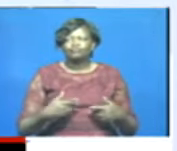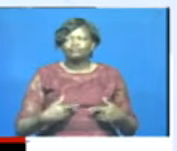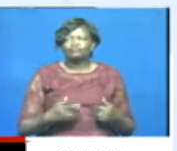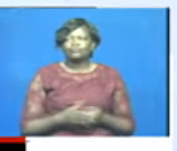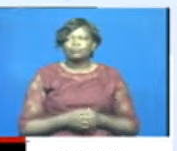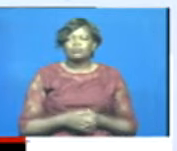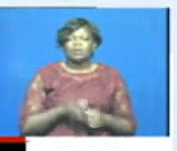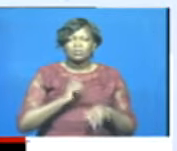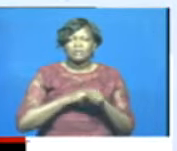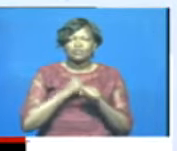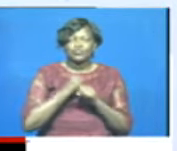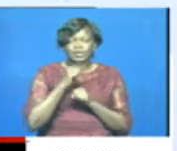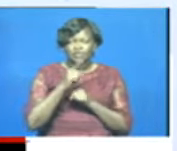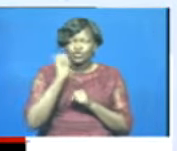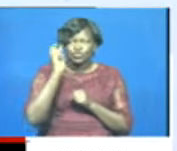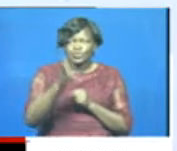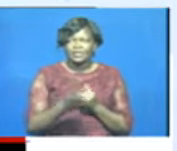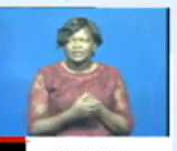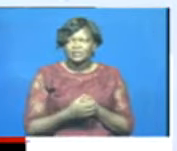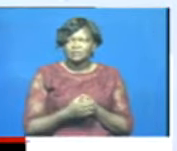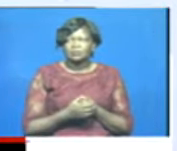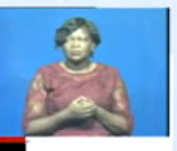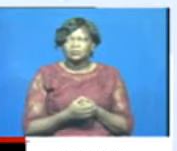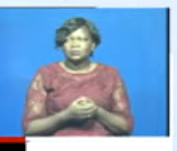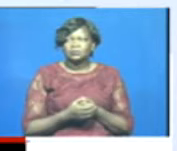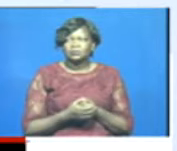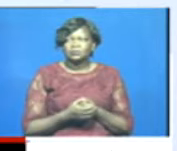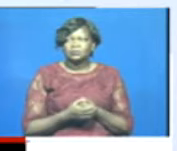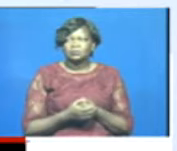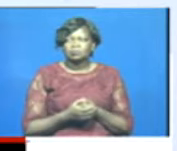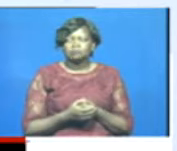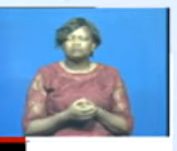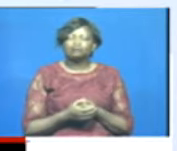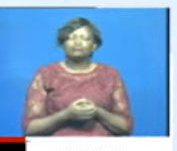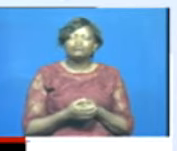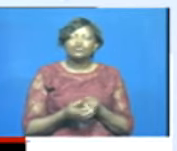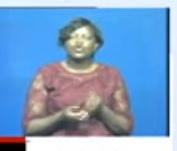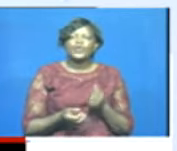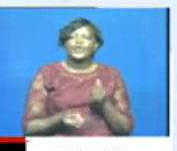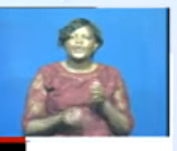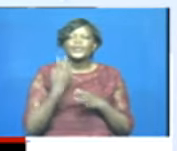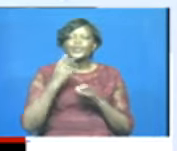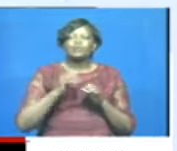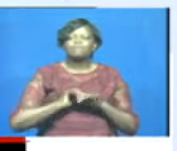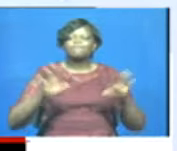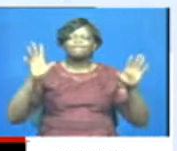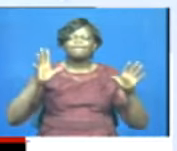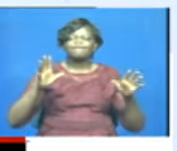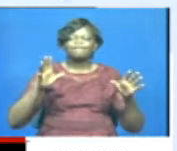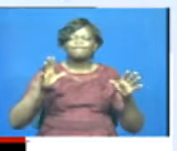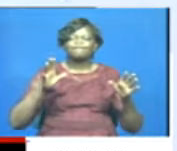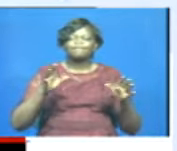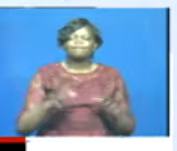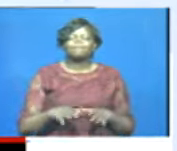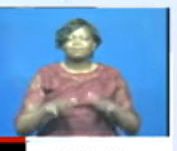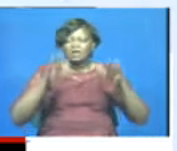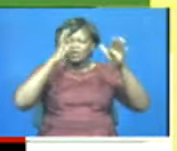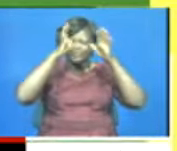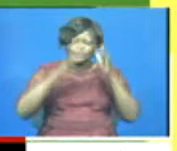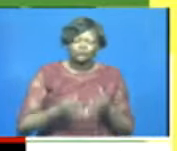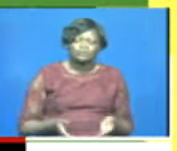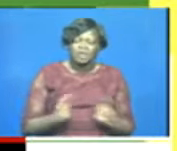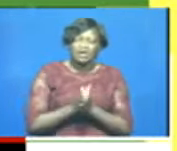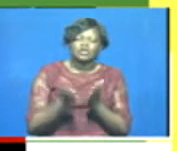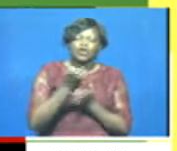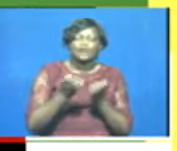doing, you will really spur innovation, you will spur economic growth, you will make everybody